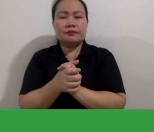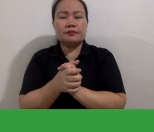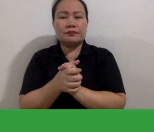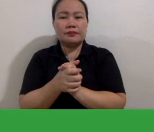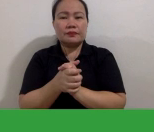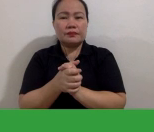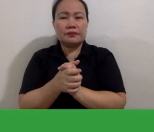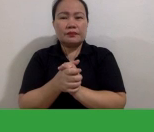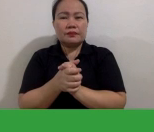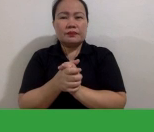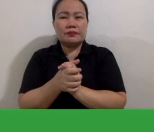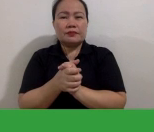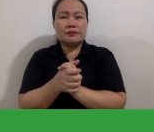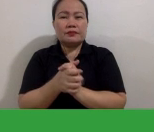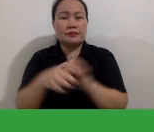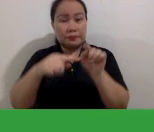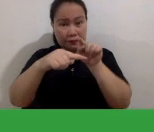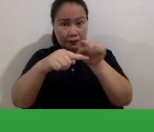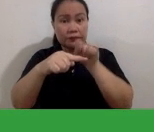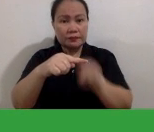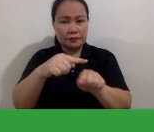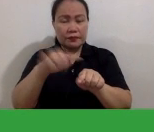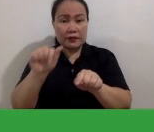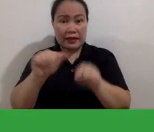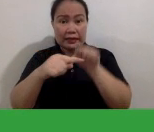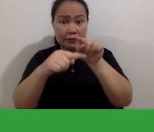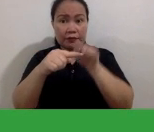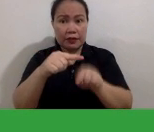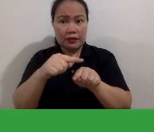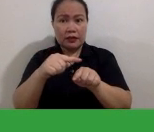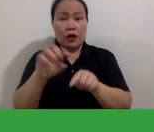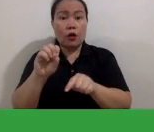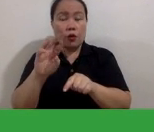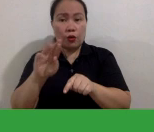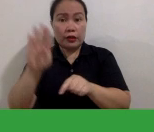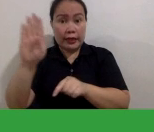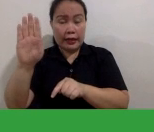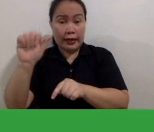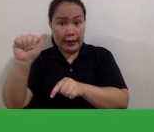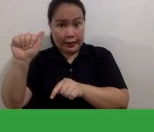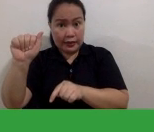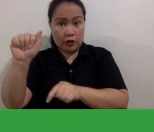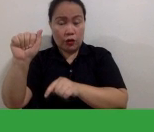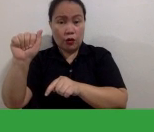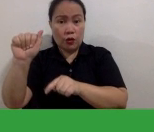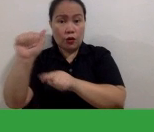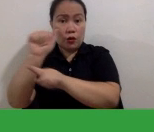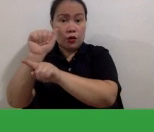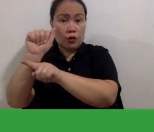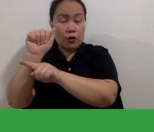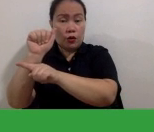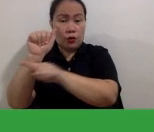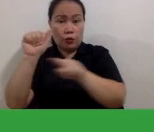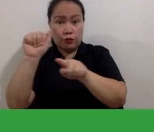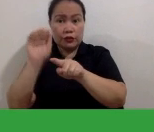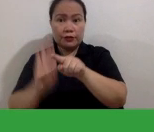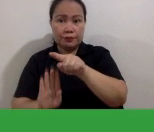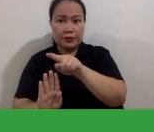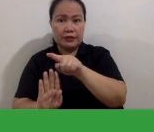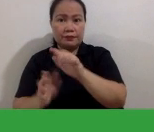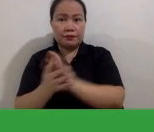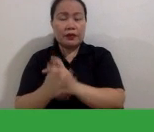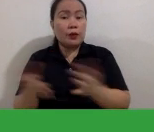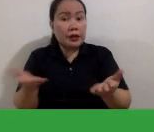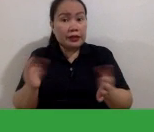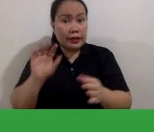na ginagamit natin for division. Okay? Where your A and B are integers and B